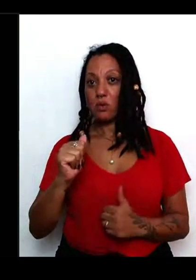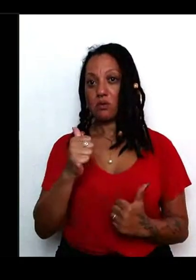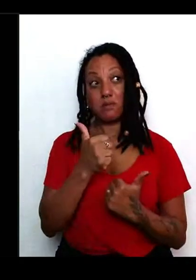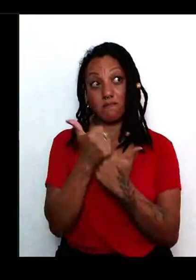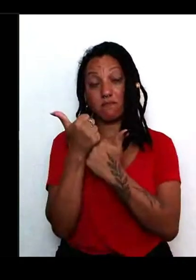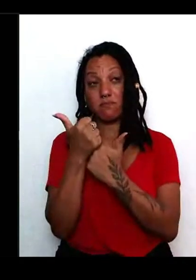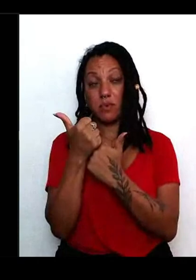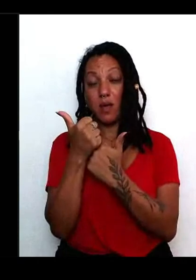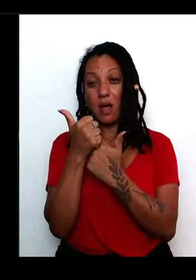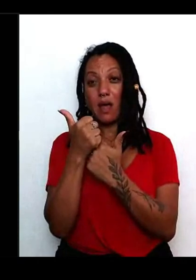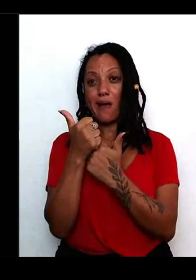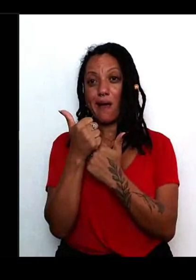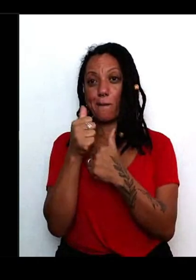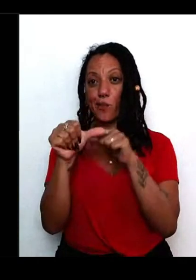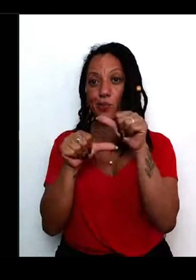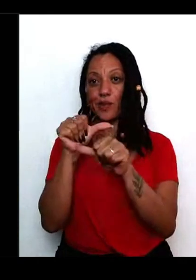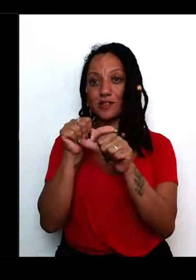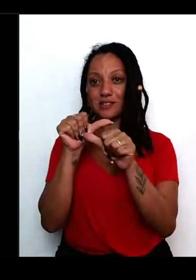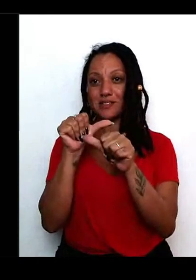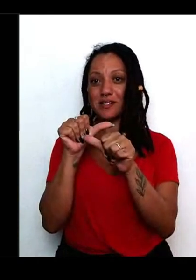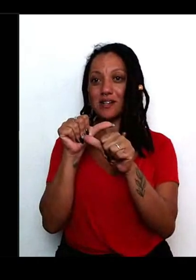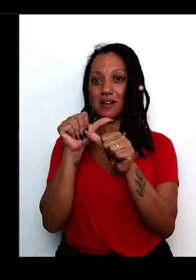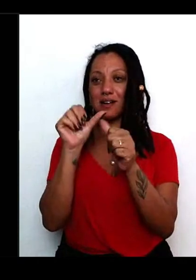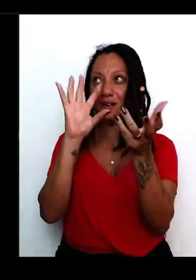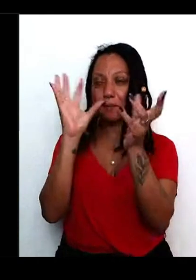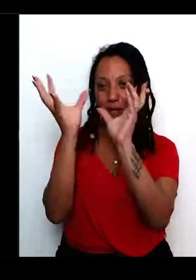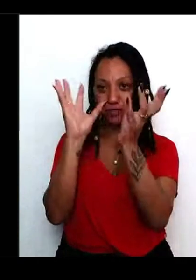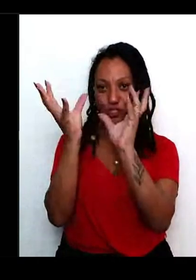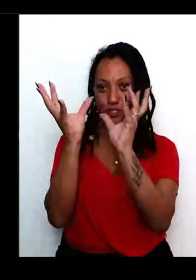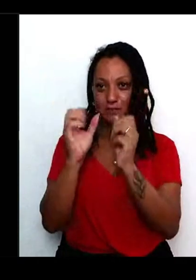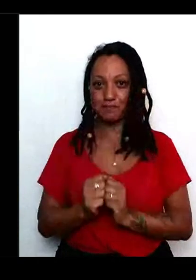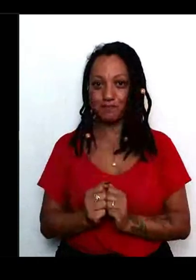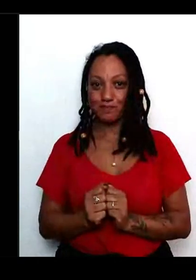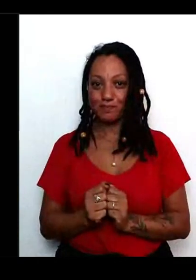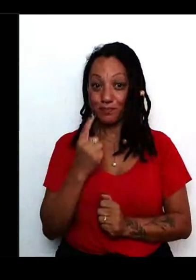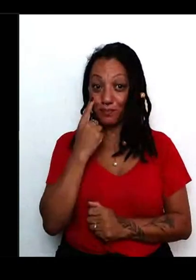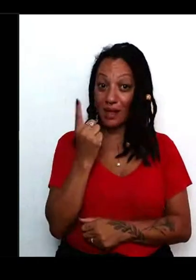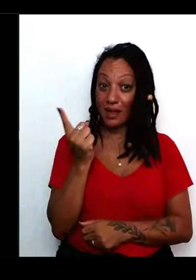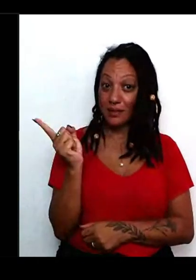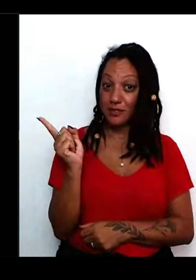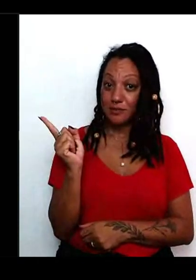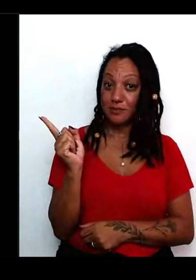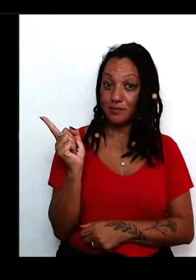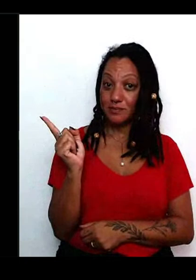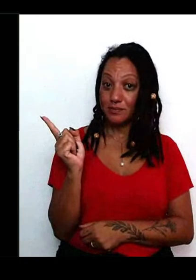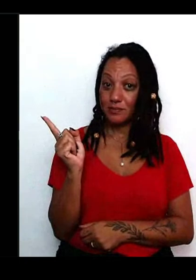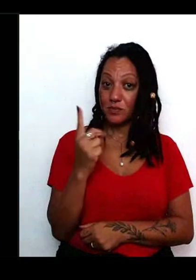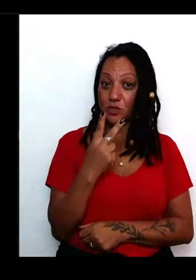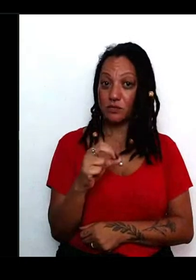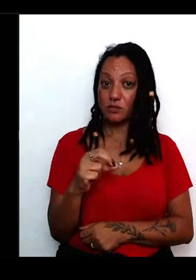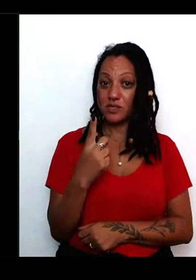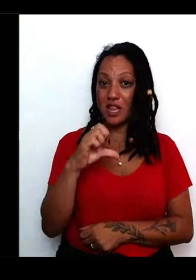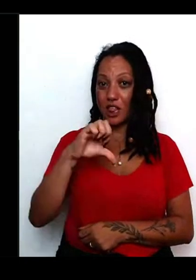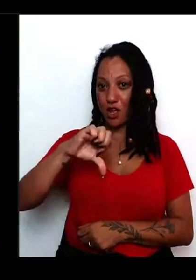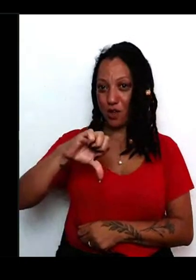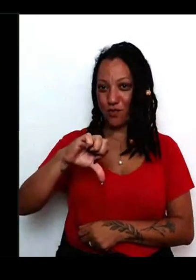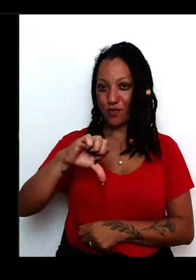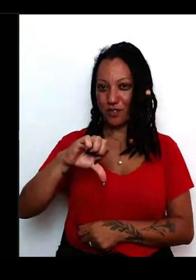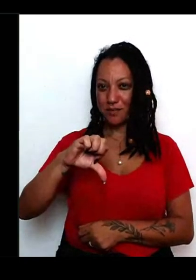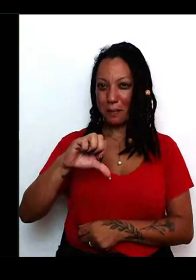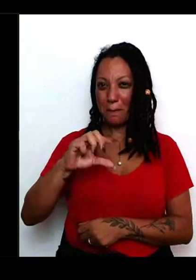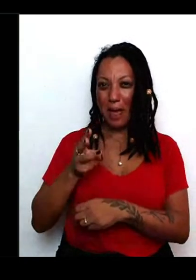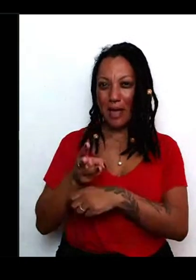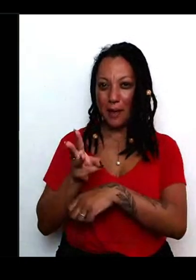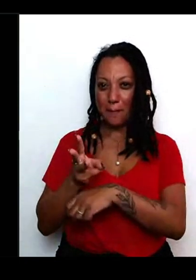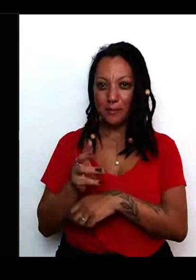in Miami in relation to Miami Basel in a survey of mine in 2018 at